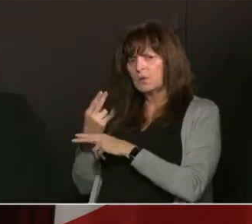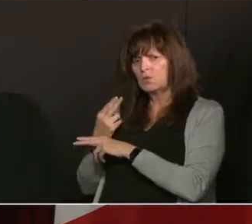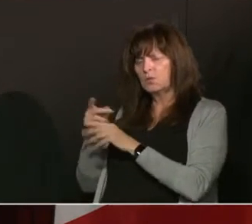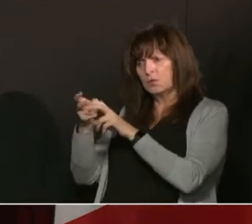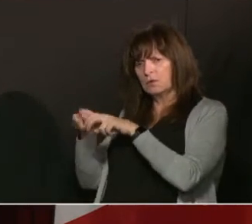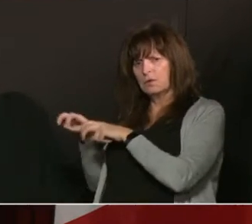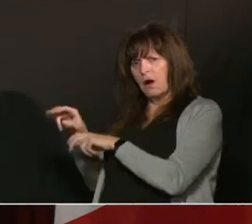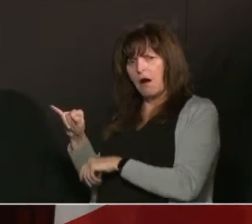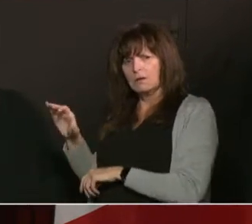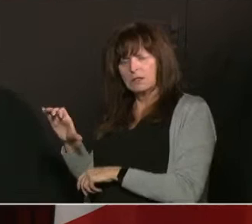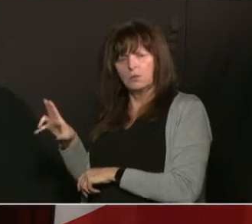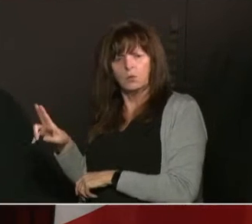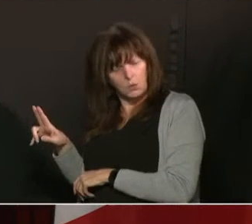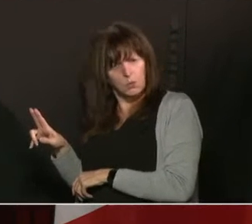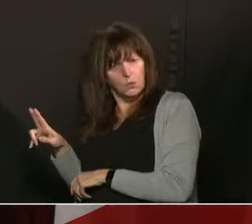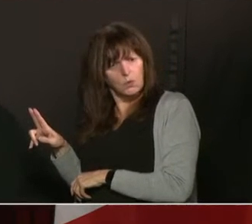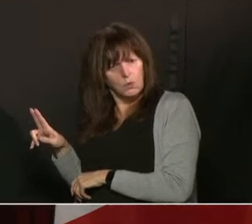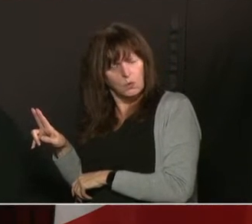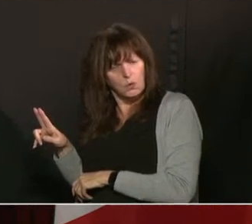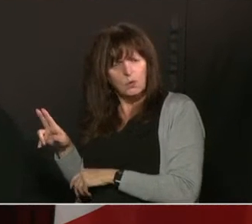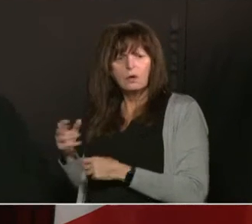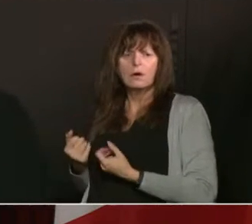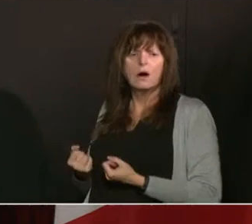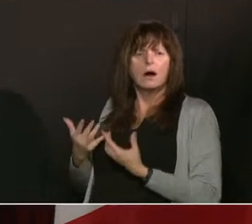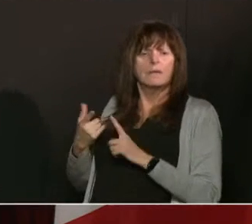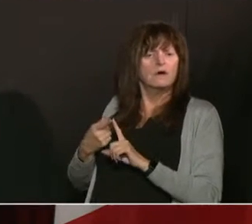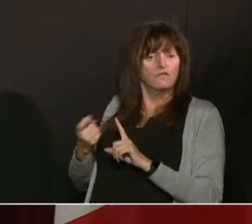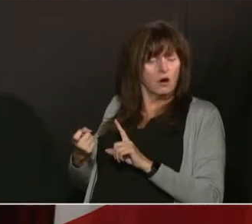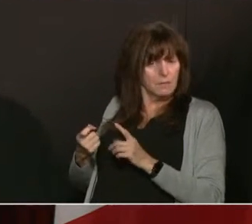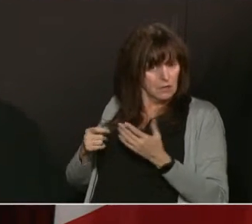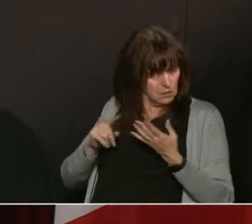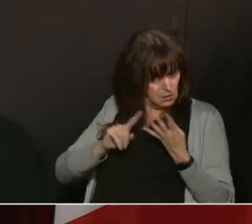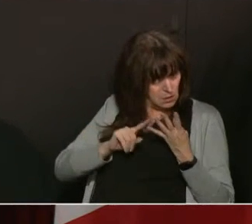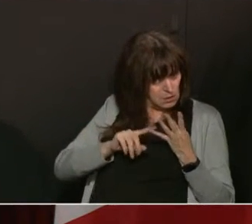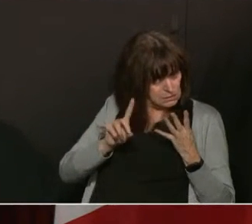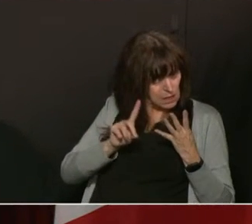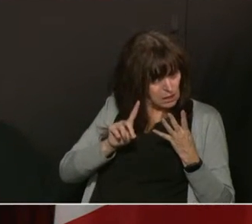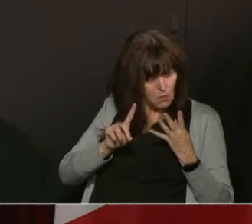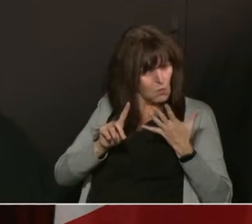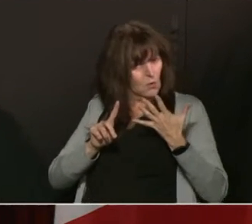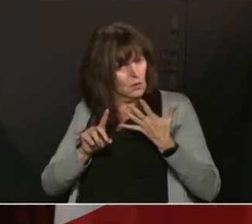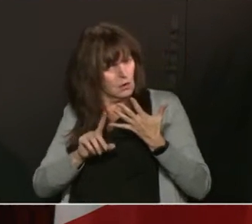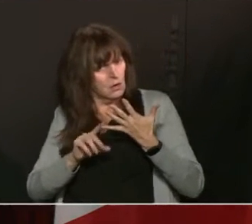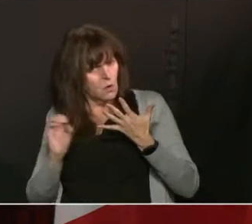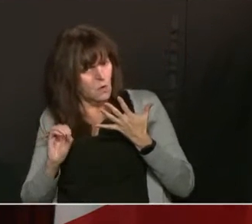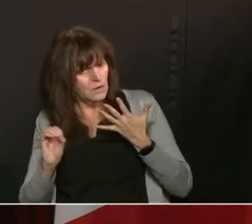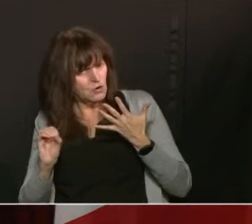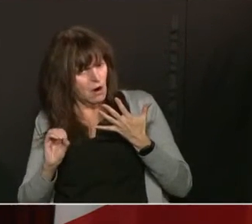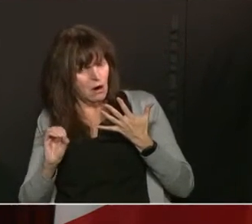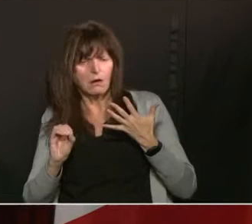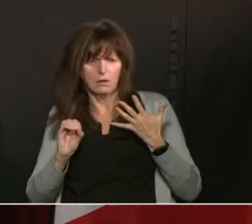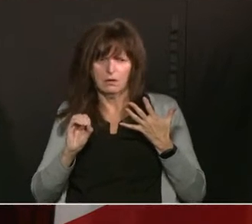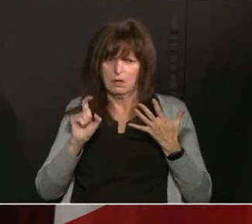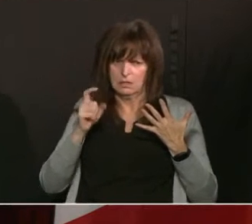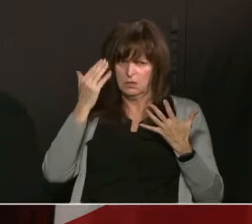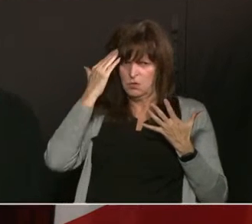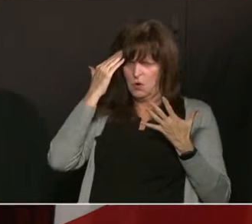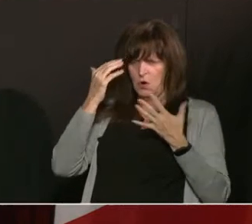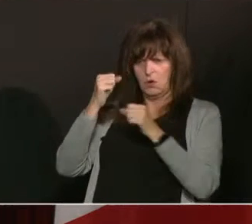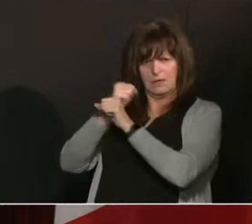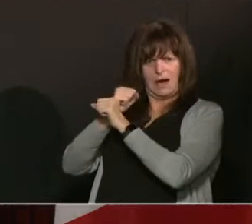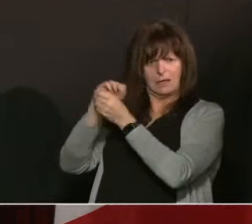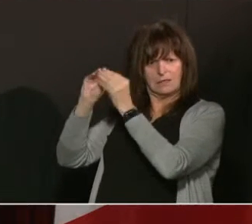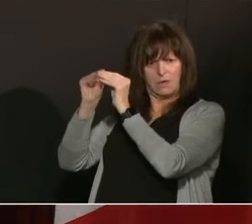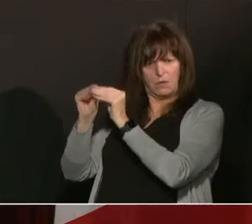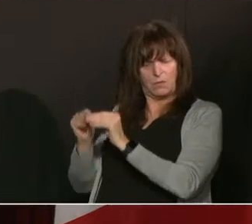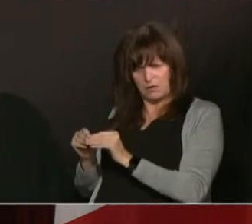and the proportion that are transitioning between Delta and Omicron to really get an understanding on the impact